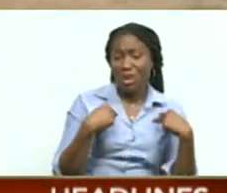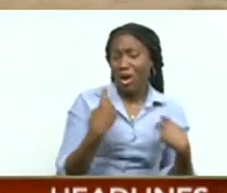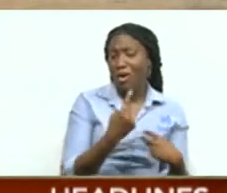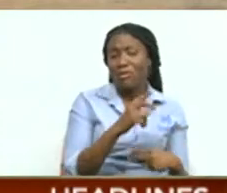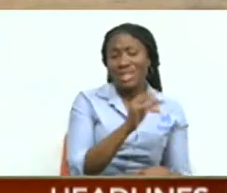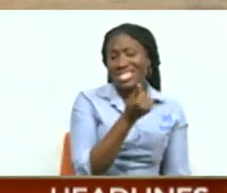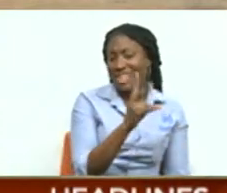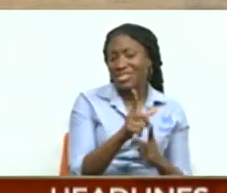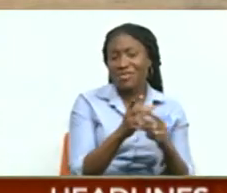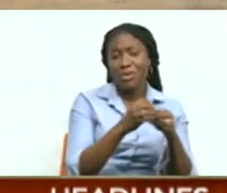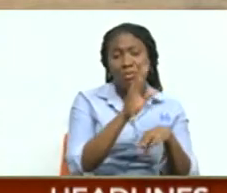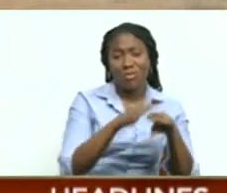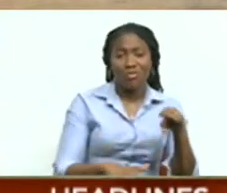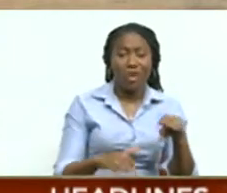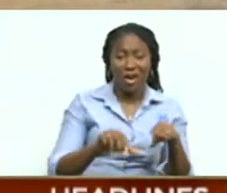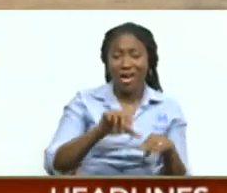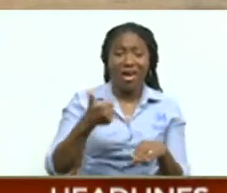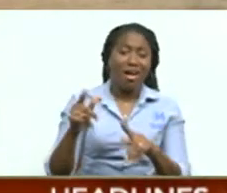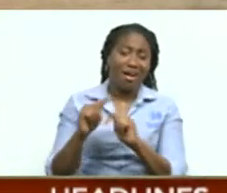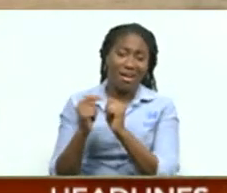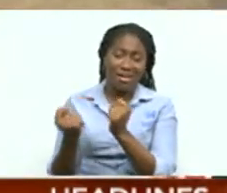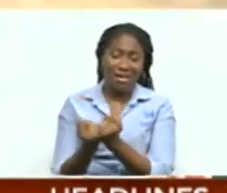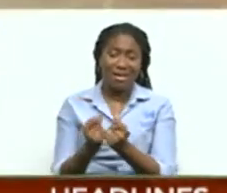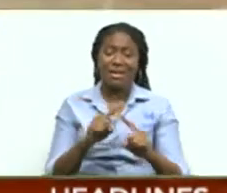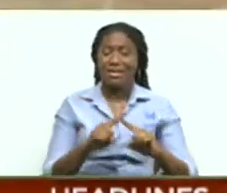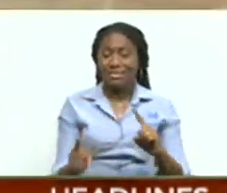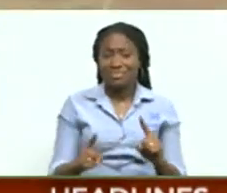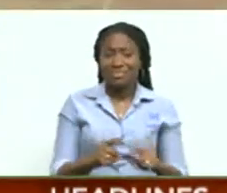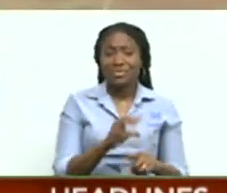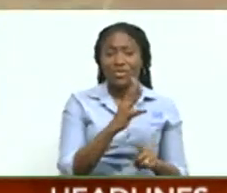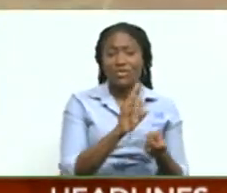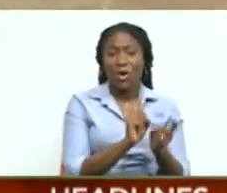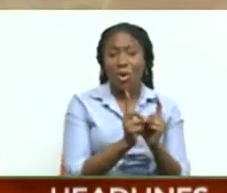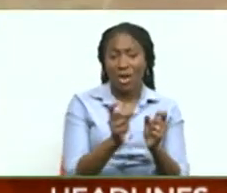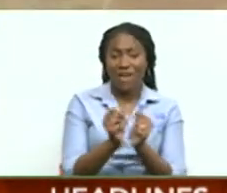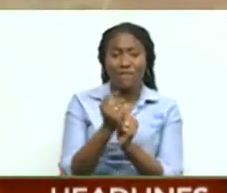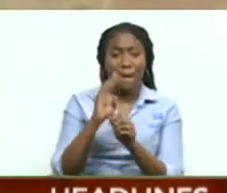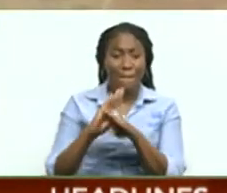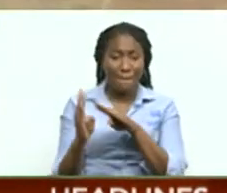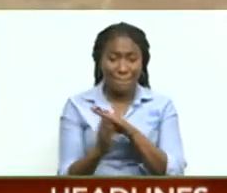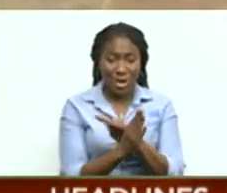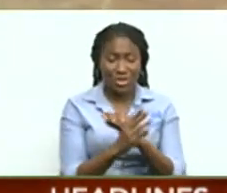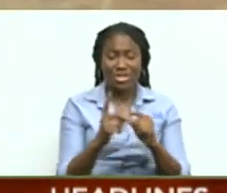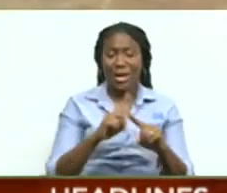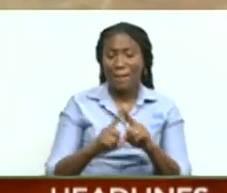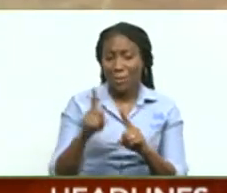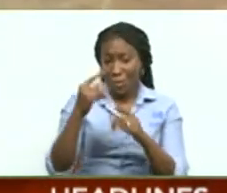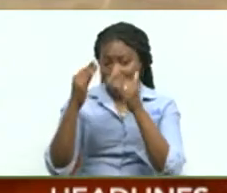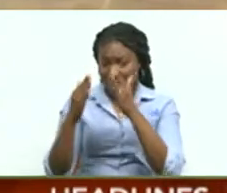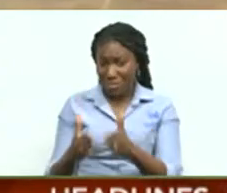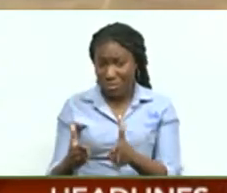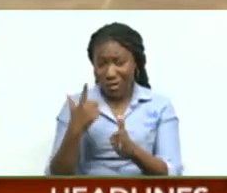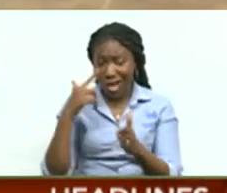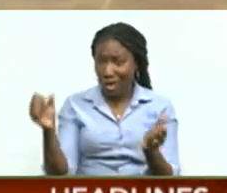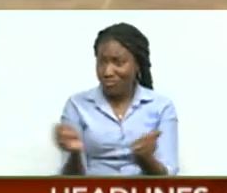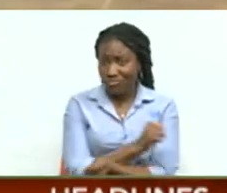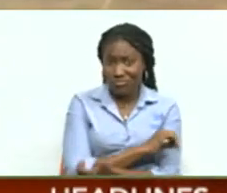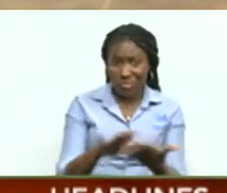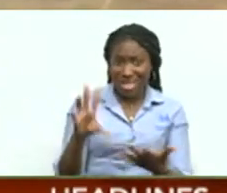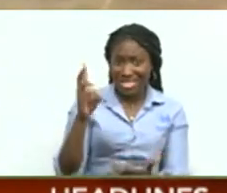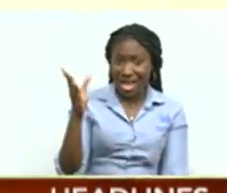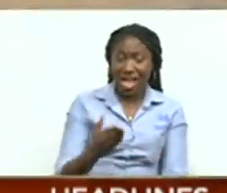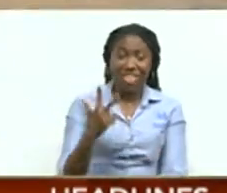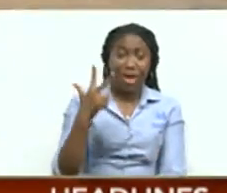17. Like in the first innings, Jason Holder claimed 4 wickets for Barbados, but Jomel Warrican was the main destroyer with 6 for